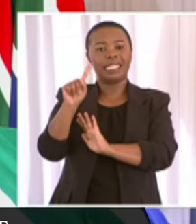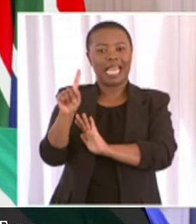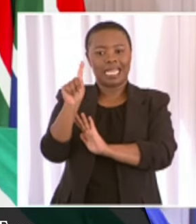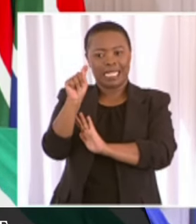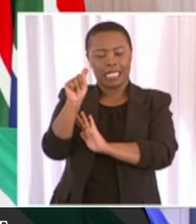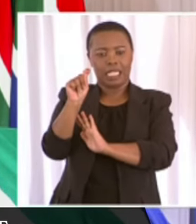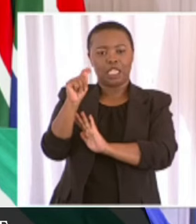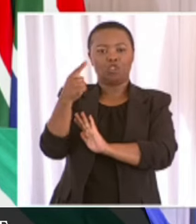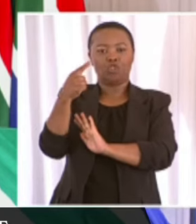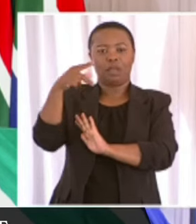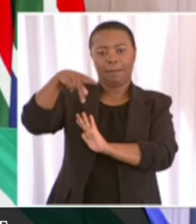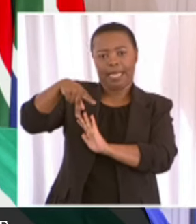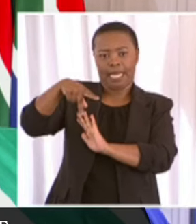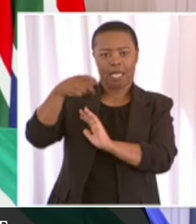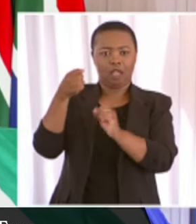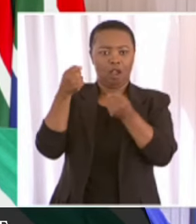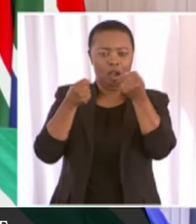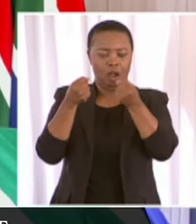JP60ZTGP.